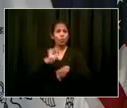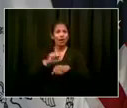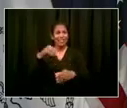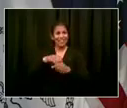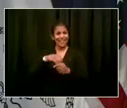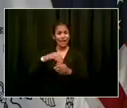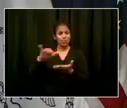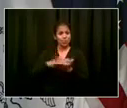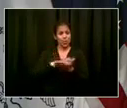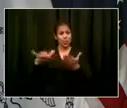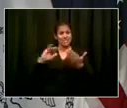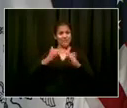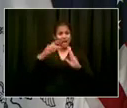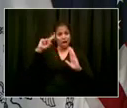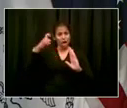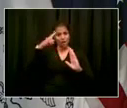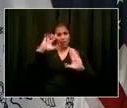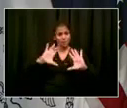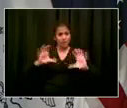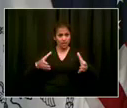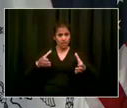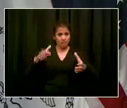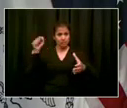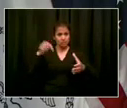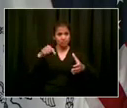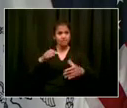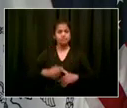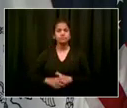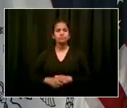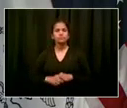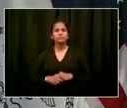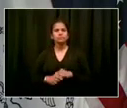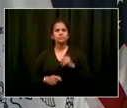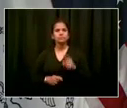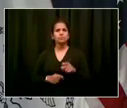They're calling for some union